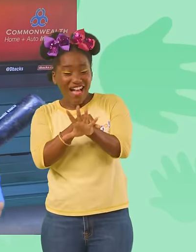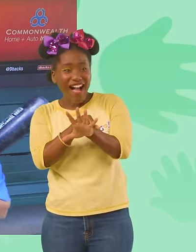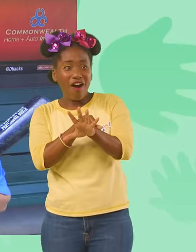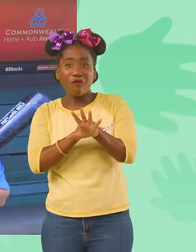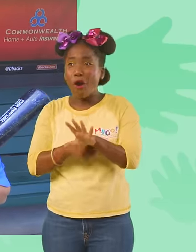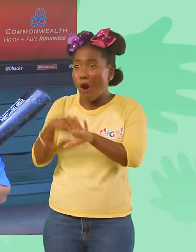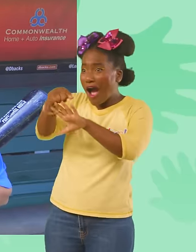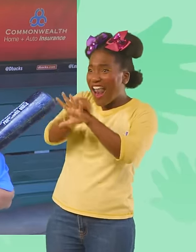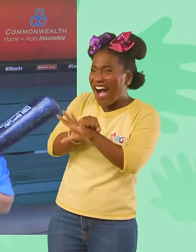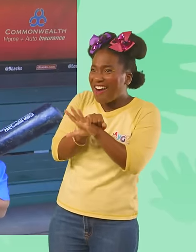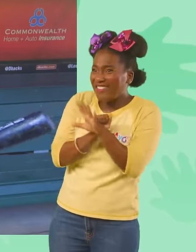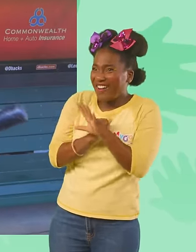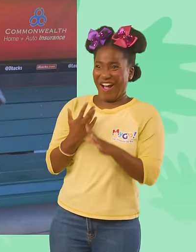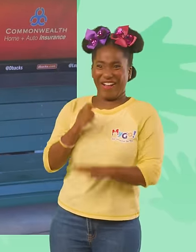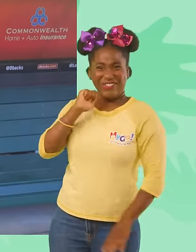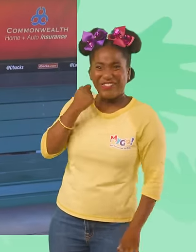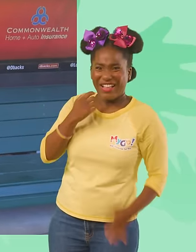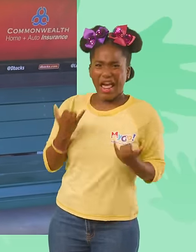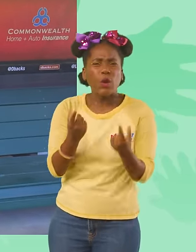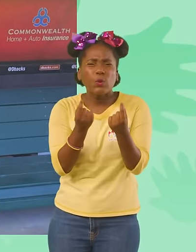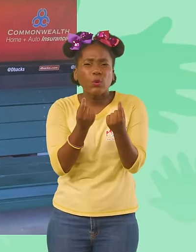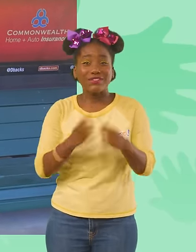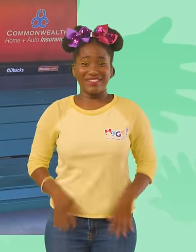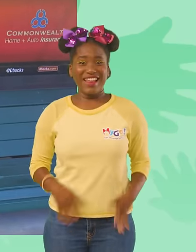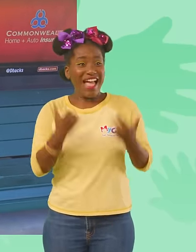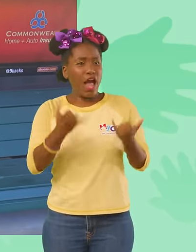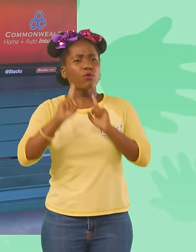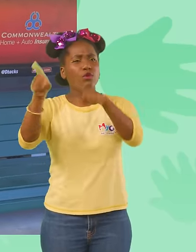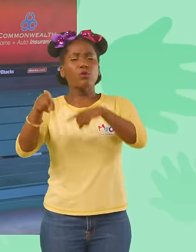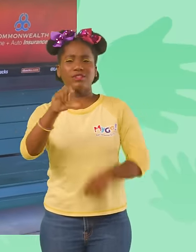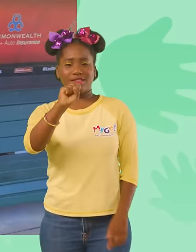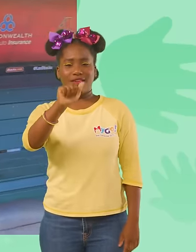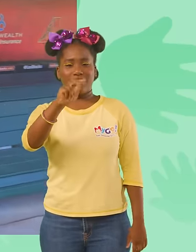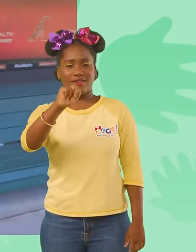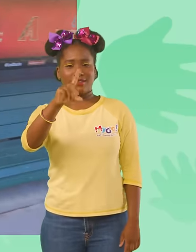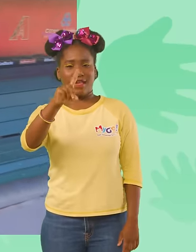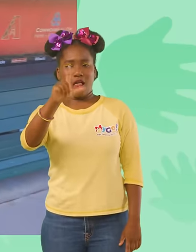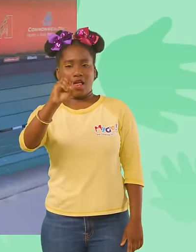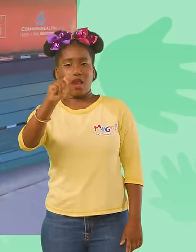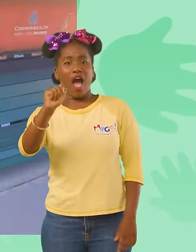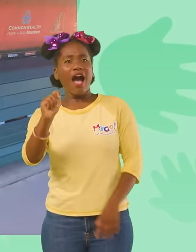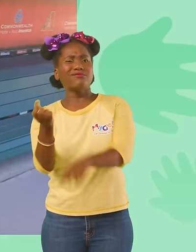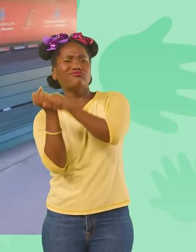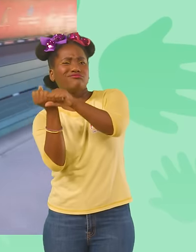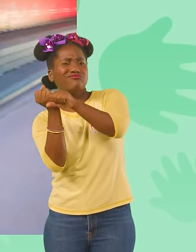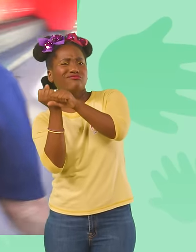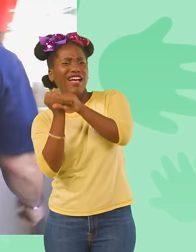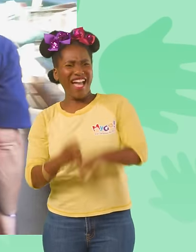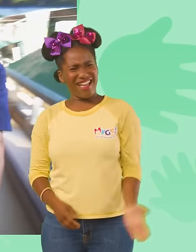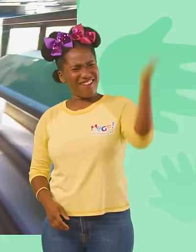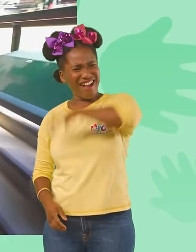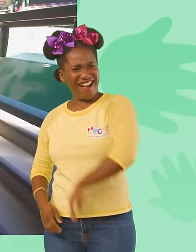and a glove. Ooh, pretty cool. Now what? Now let's go to the sand lot so you can play baseball. All right, let's go.